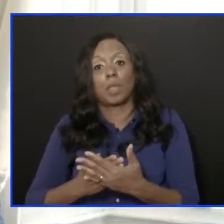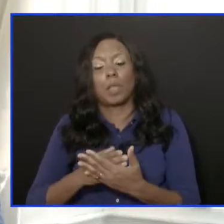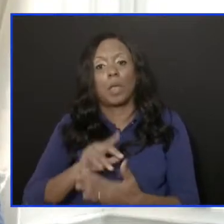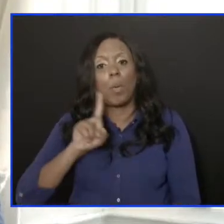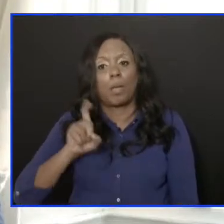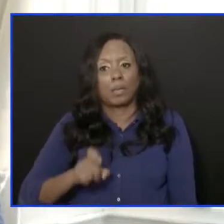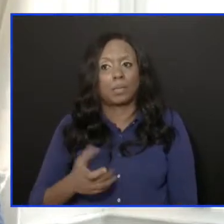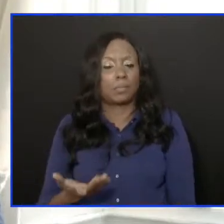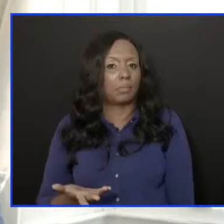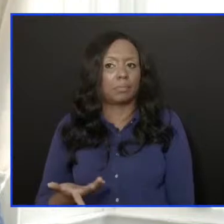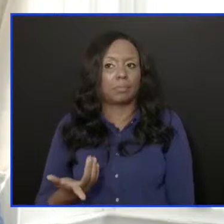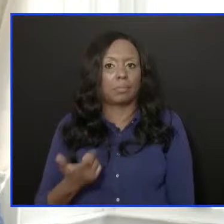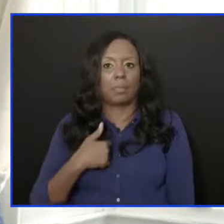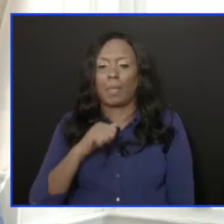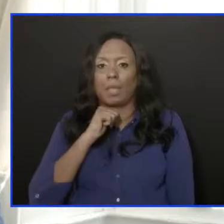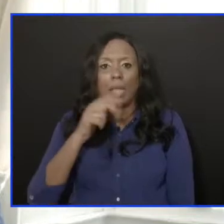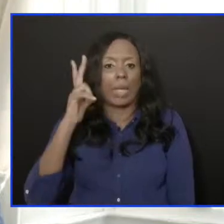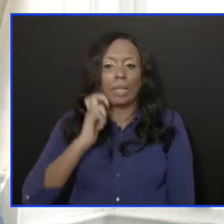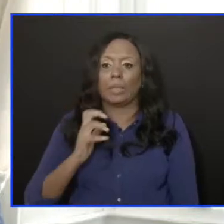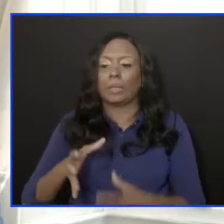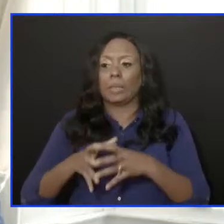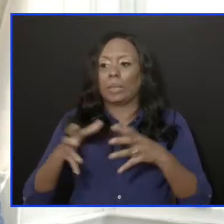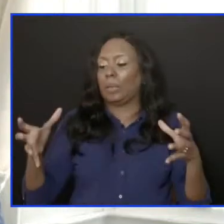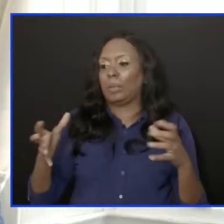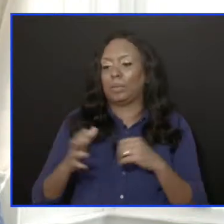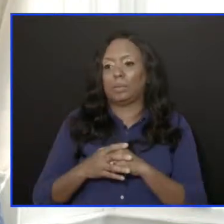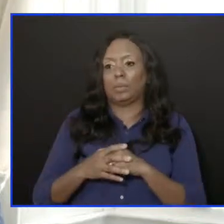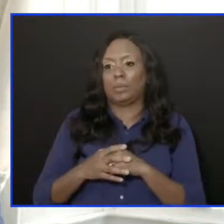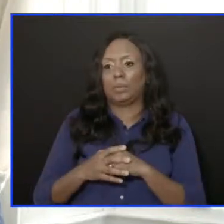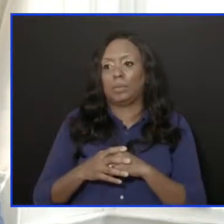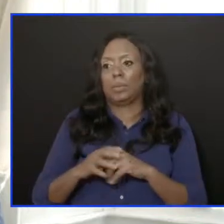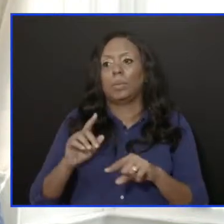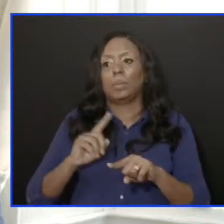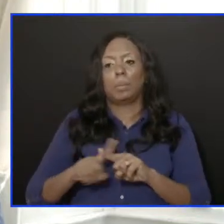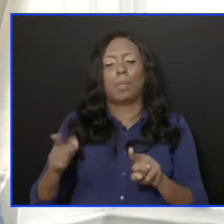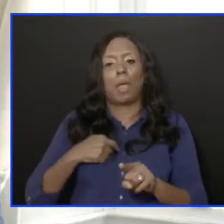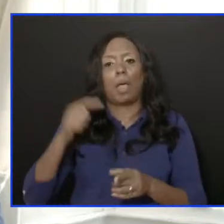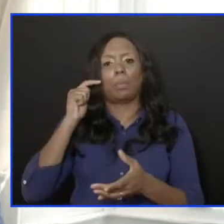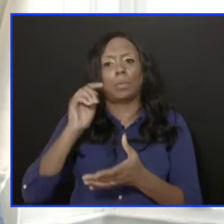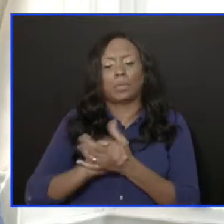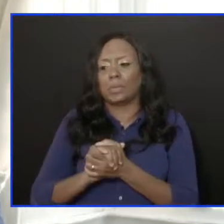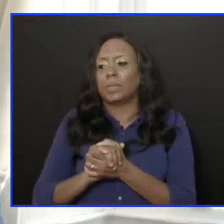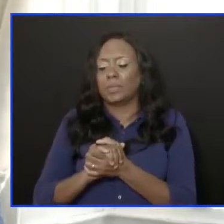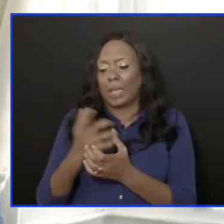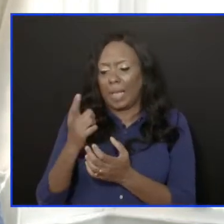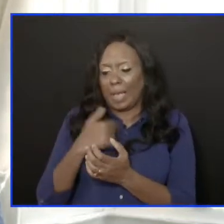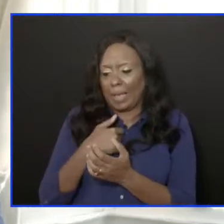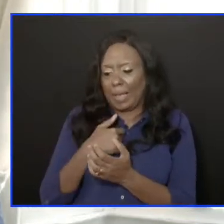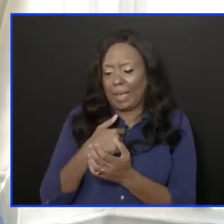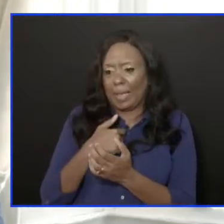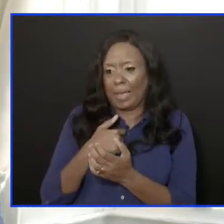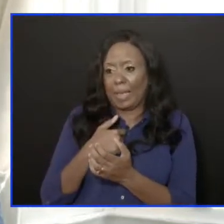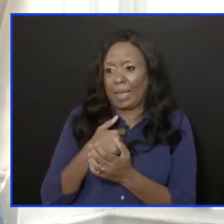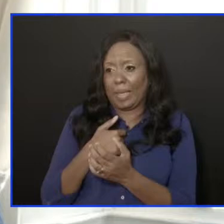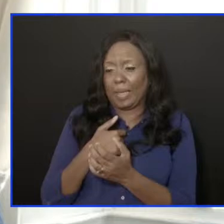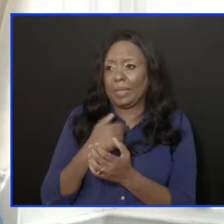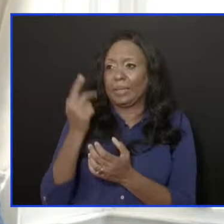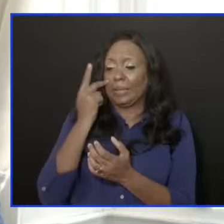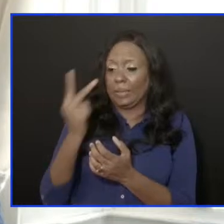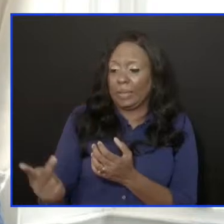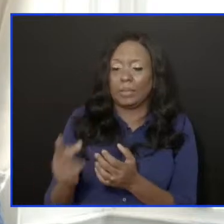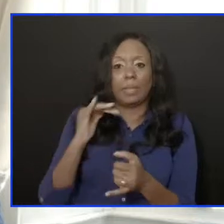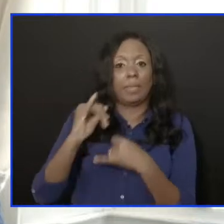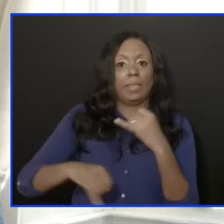really gotten that from most of the patients that I've certainly interacted with, but it's something that I believe from looking at the sort of international figures and international